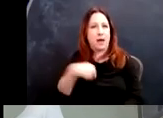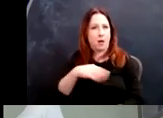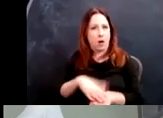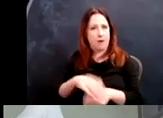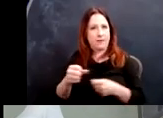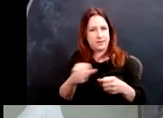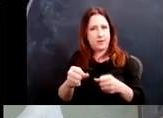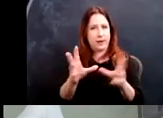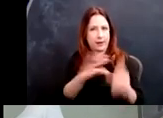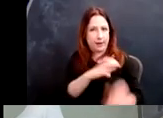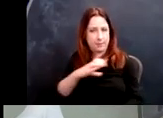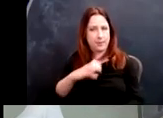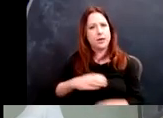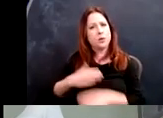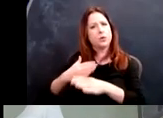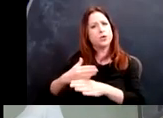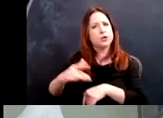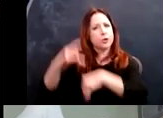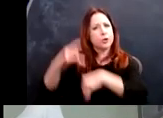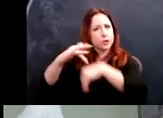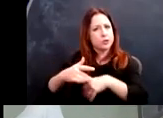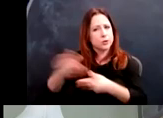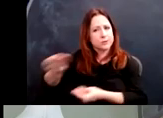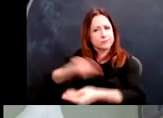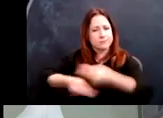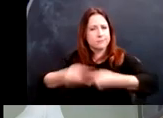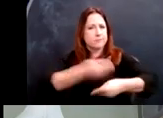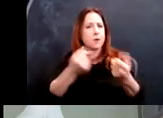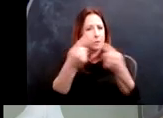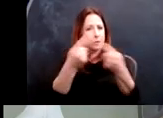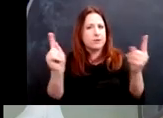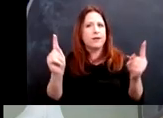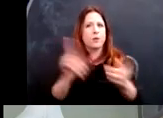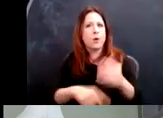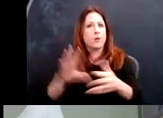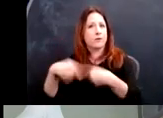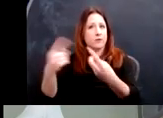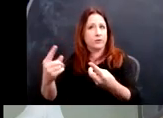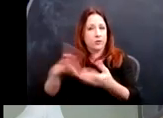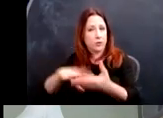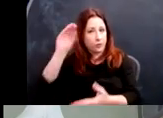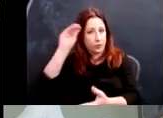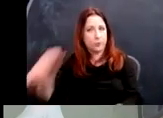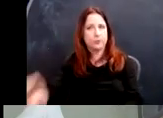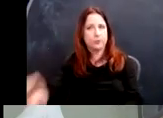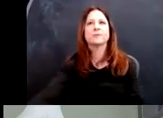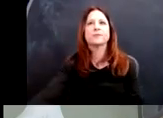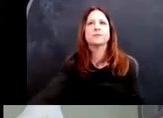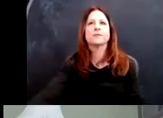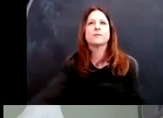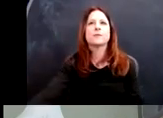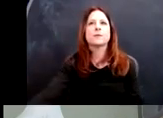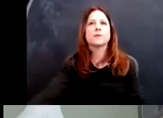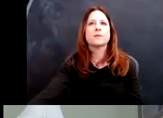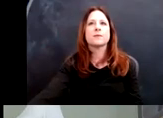and energy, and we share resources that we've heard about, and we thought we should share it with all of you. Things that are recovery related, that are interesting,